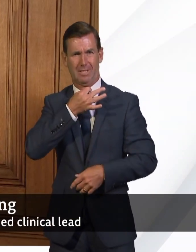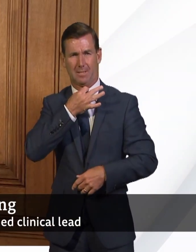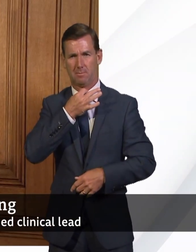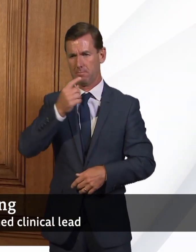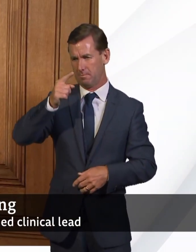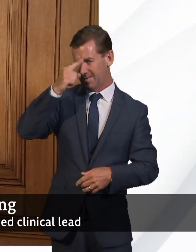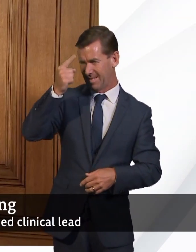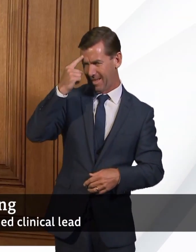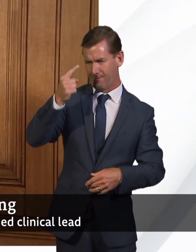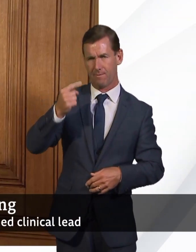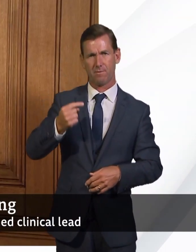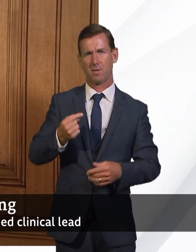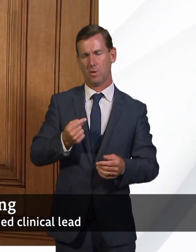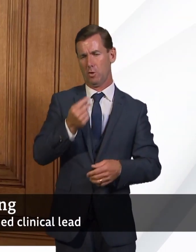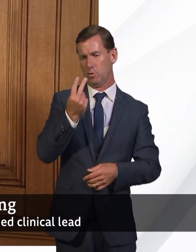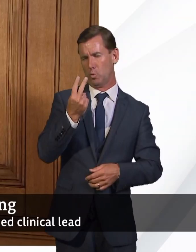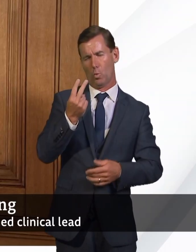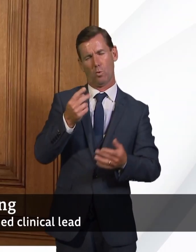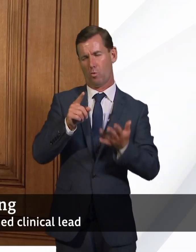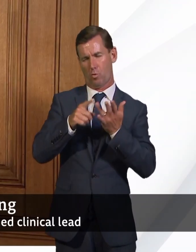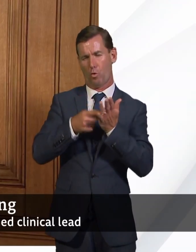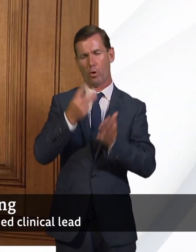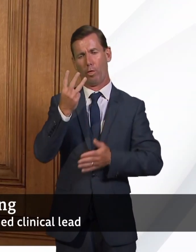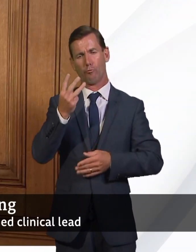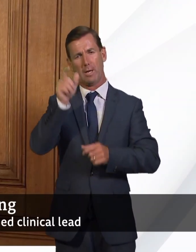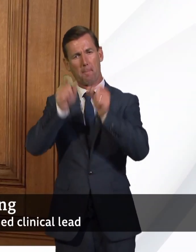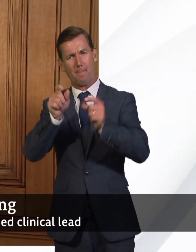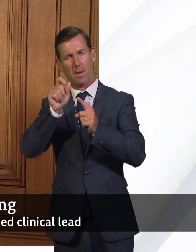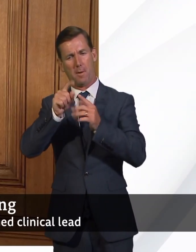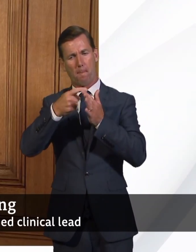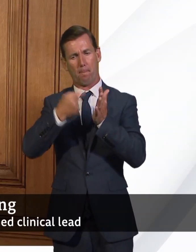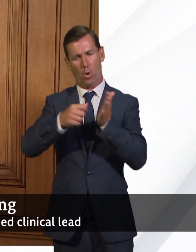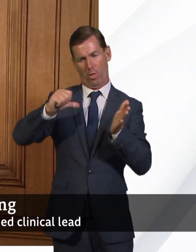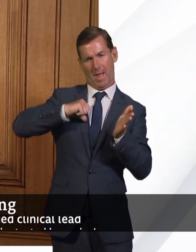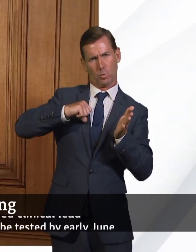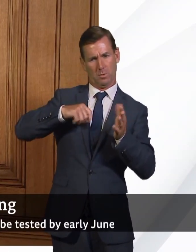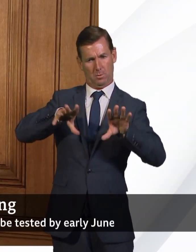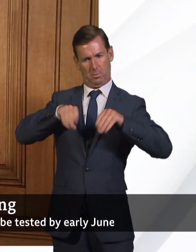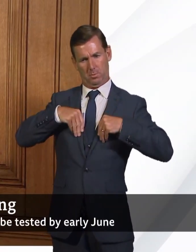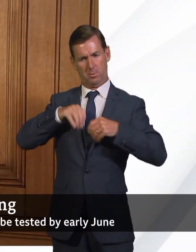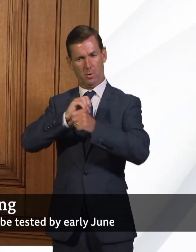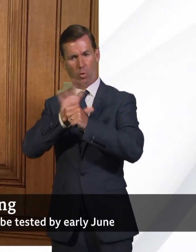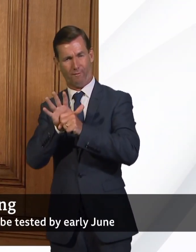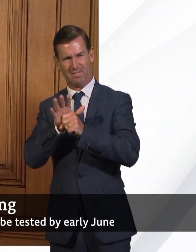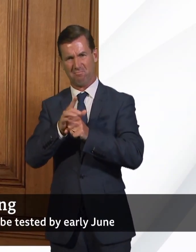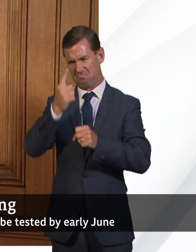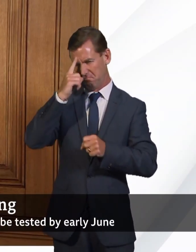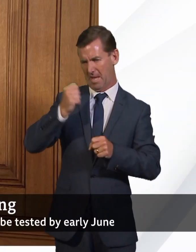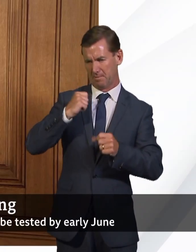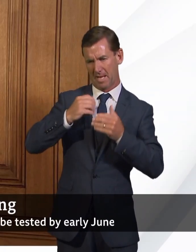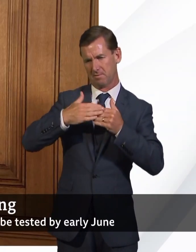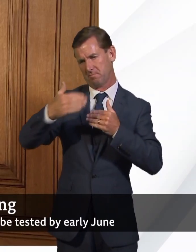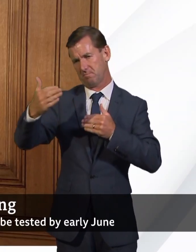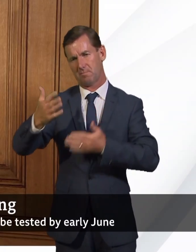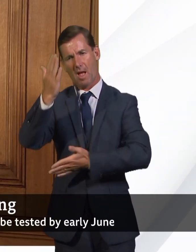in 1,000 of our population with infection, in the proposed time frame coming forward in the next couple of weeks, that's likely to halve.